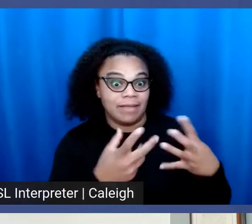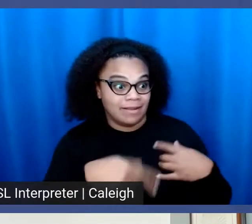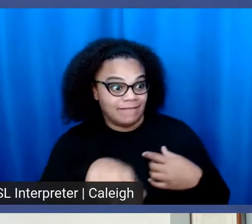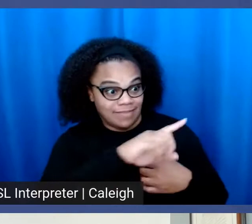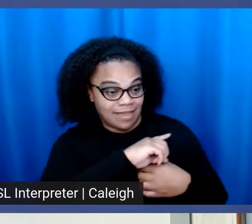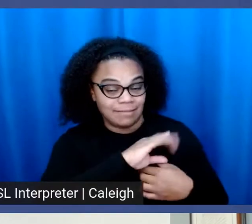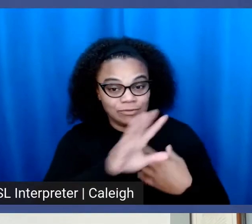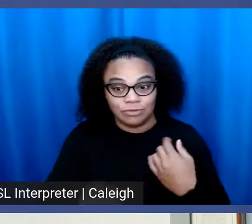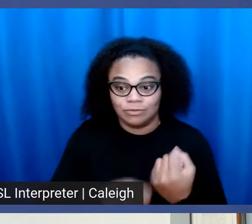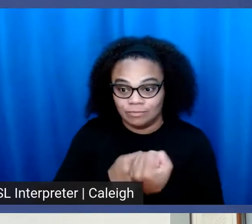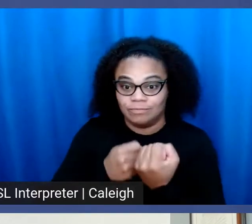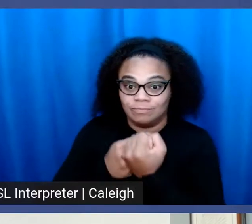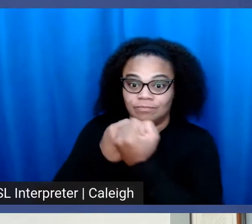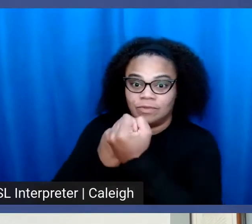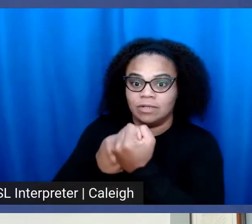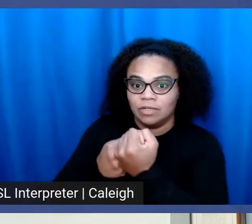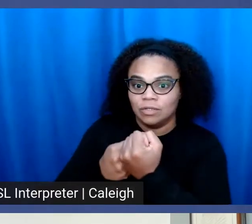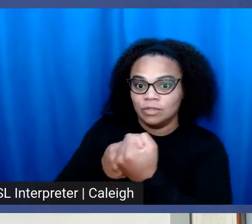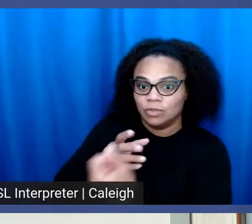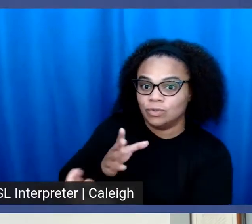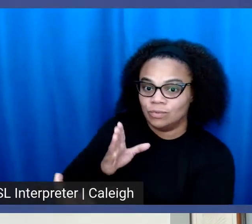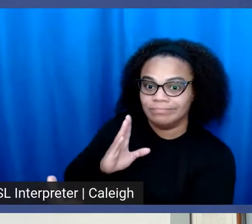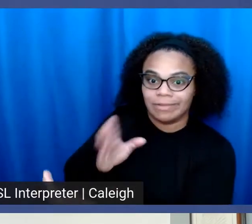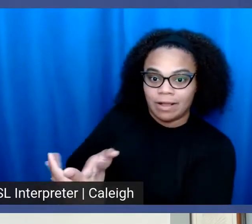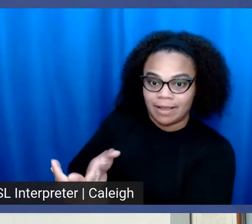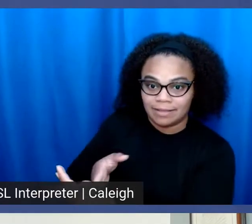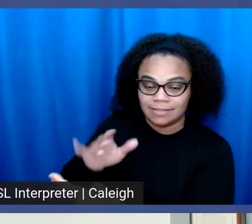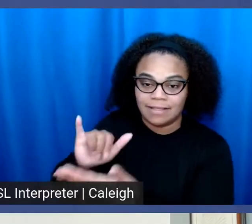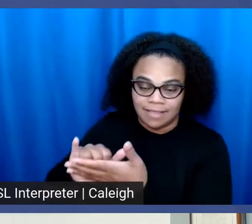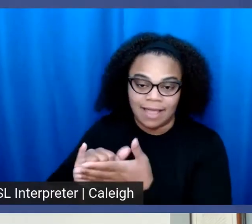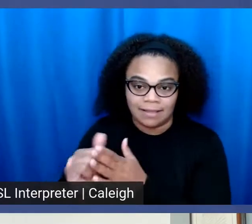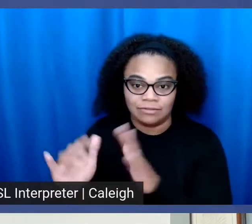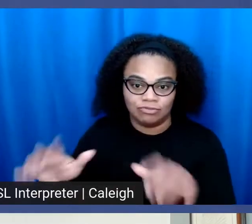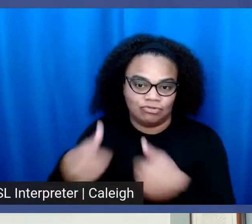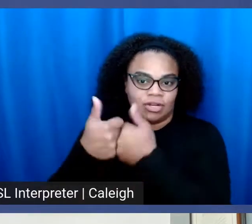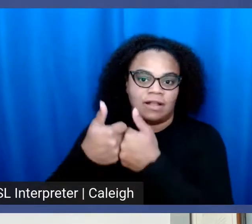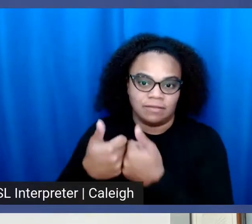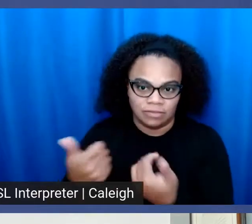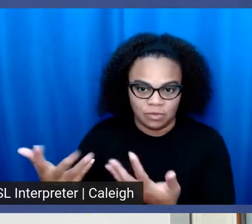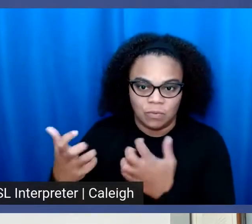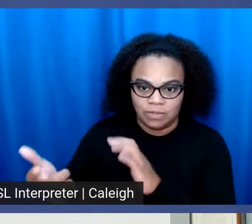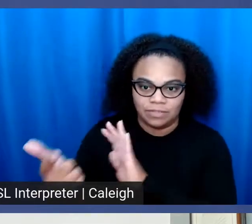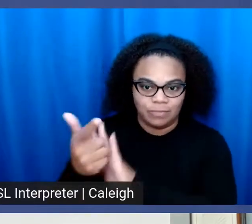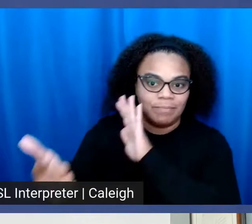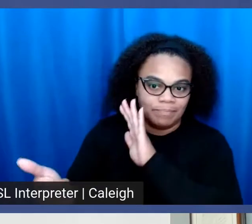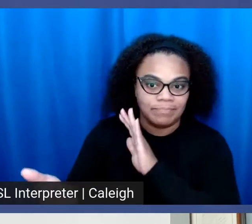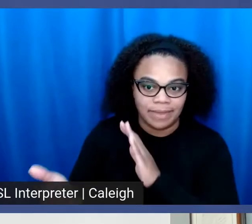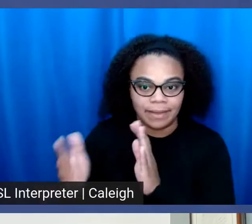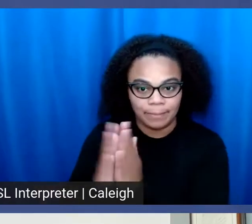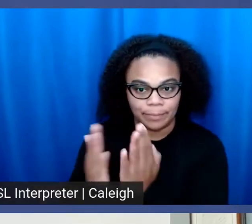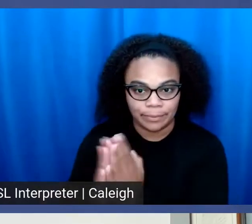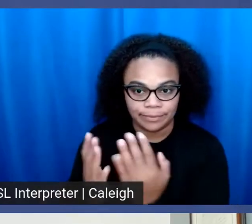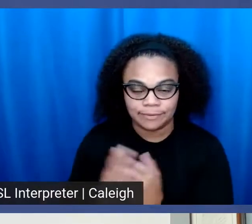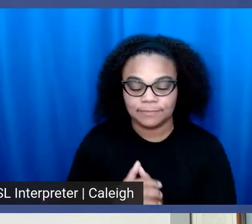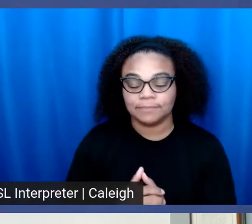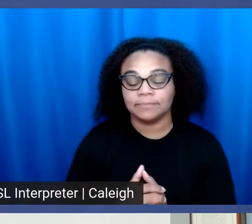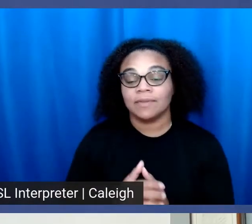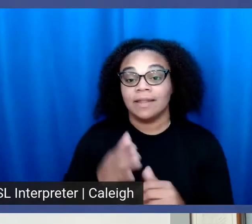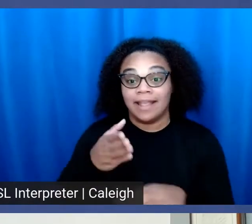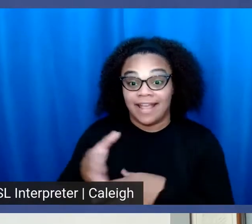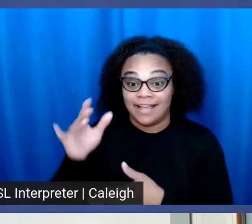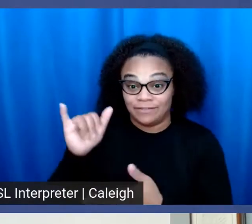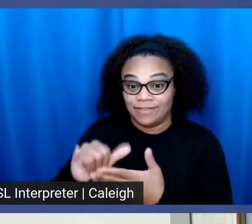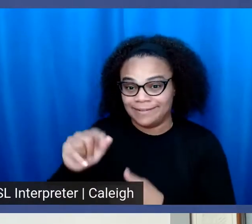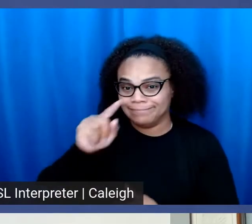oppose the challenges to the books and the attempts to ban books in our district. After the manufactured outrage that we saw at our